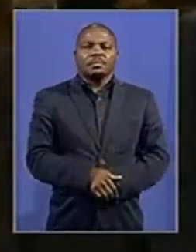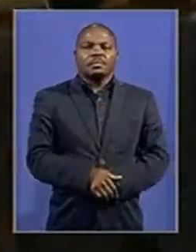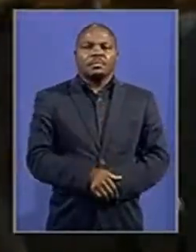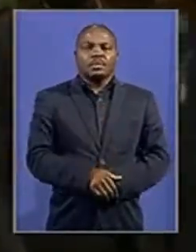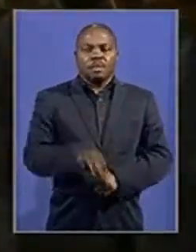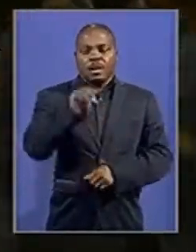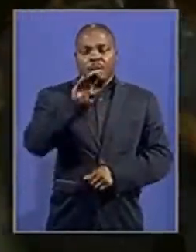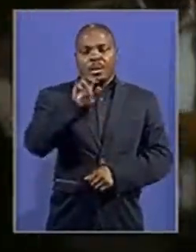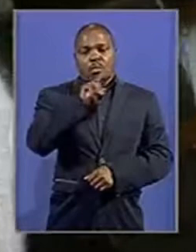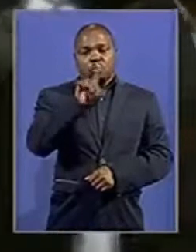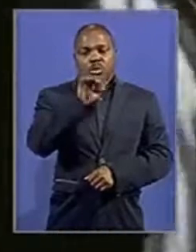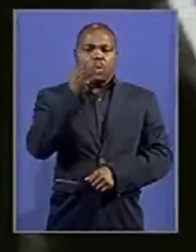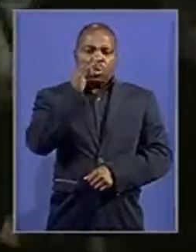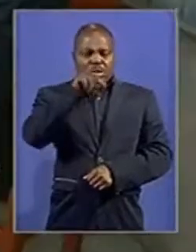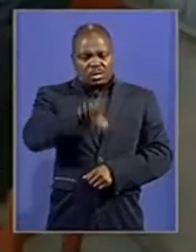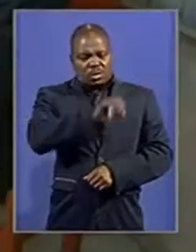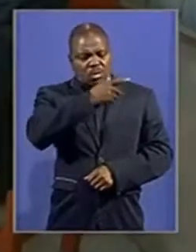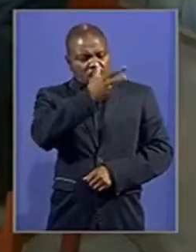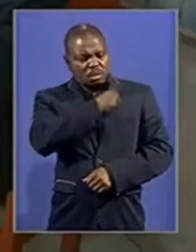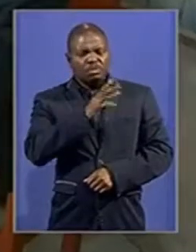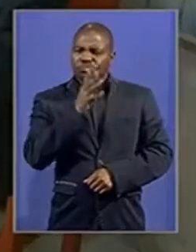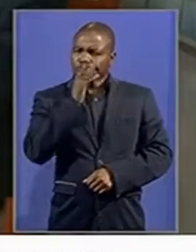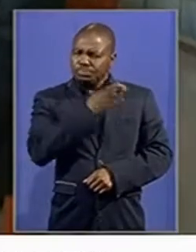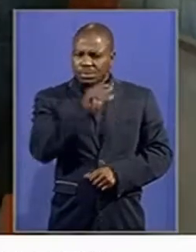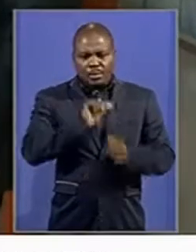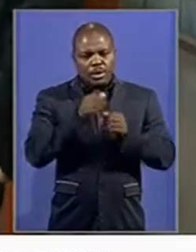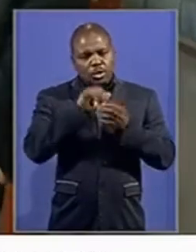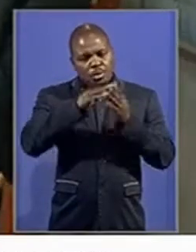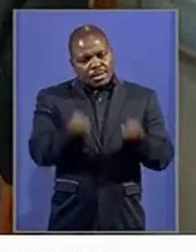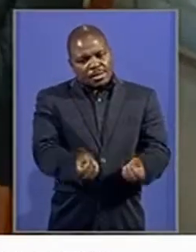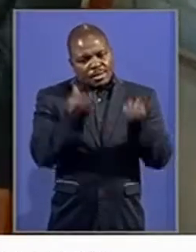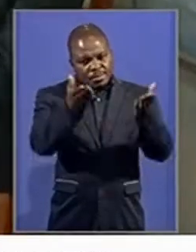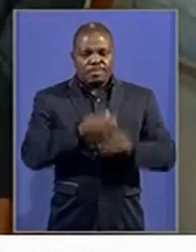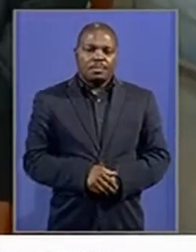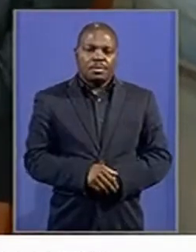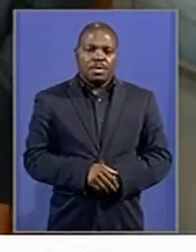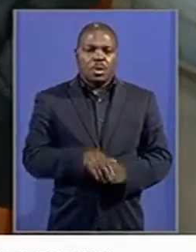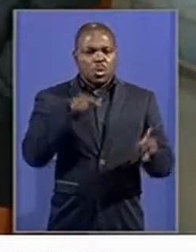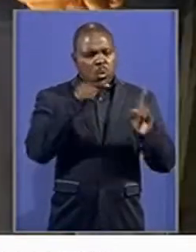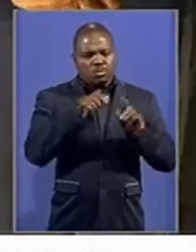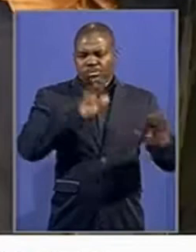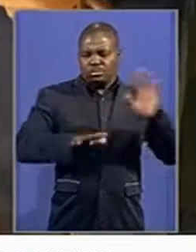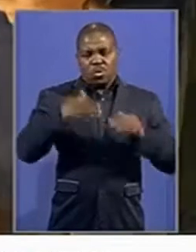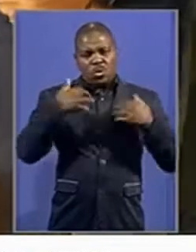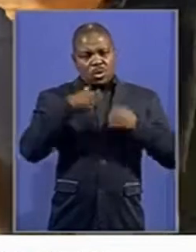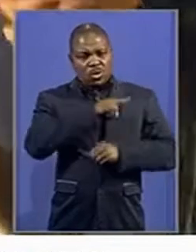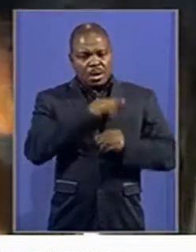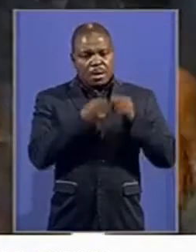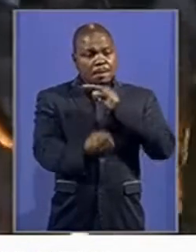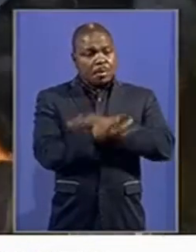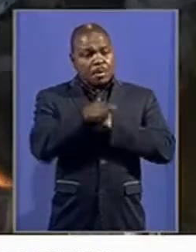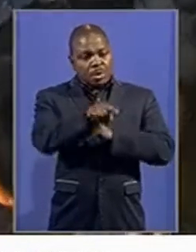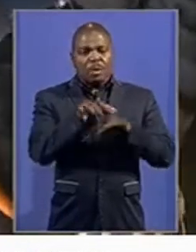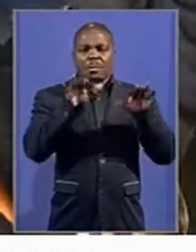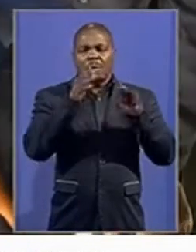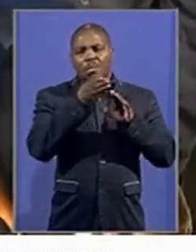Mabuse a re moento o montsi mo nageng mo o tshwanetseng go isiwa kwa bathong. O amilwe thata ke porofense ya Mpumalanga e e nang le batho ba ba